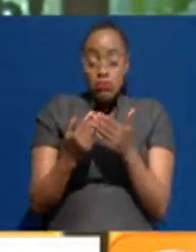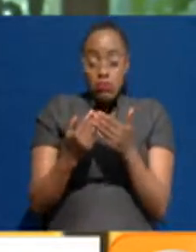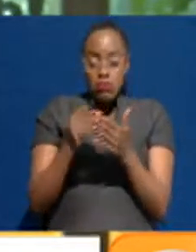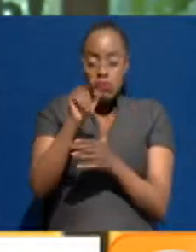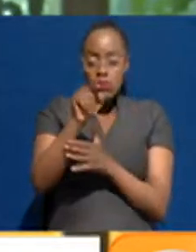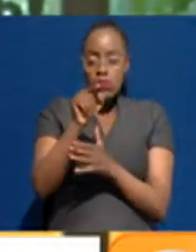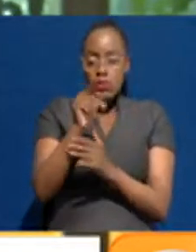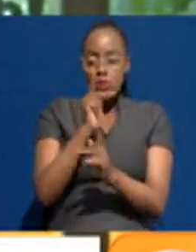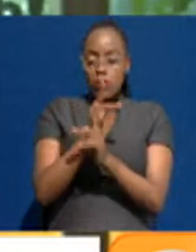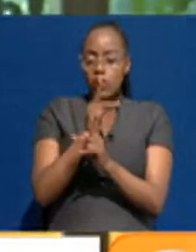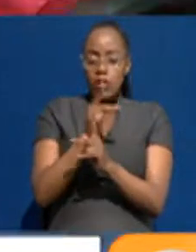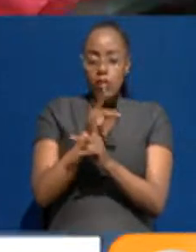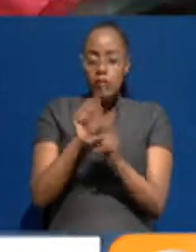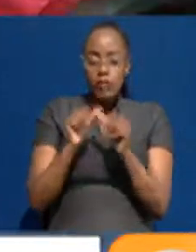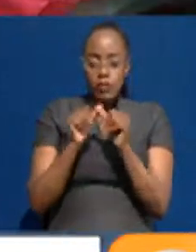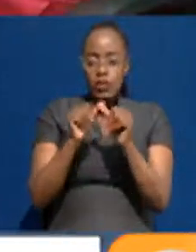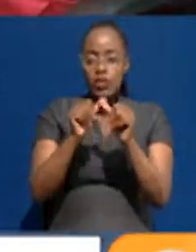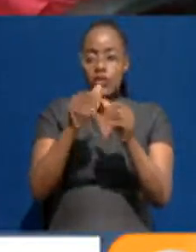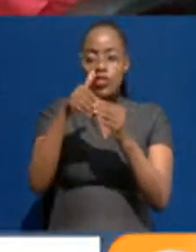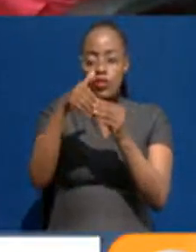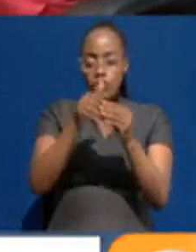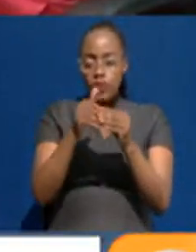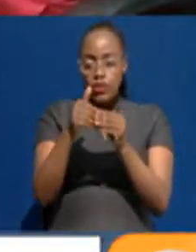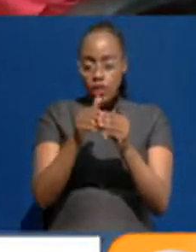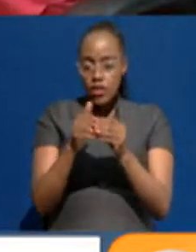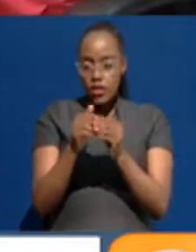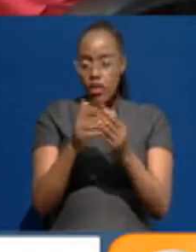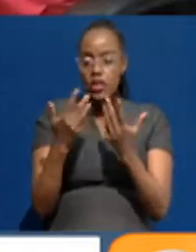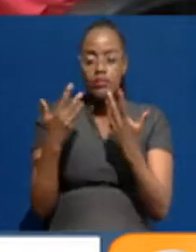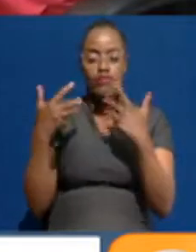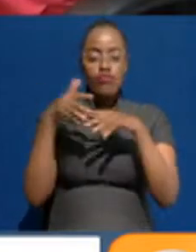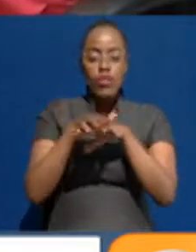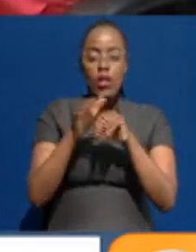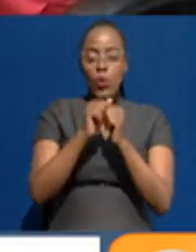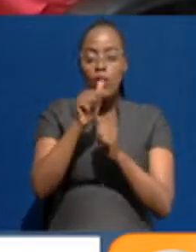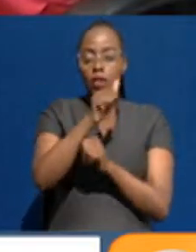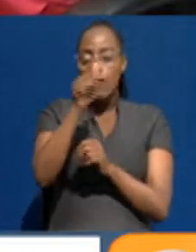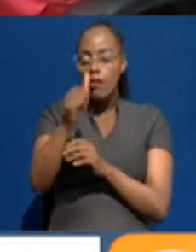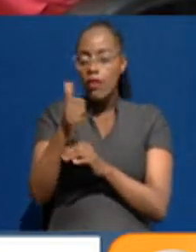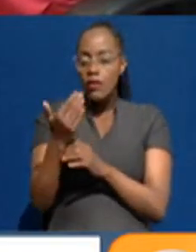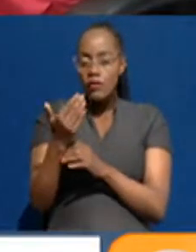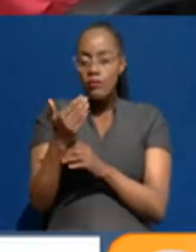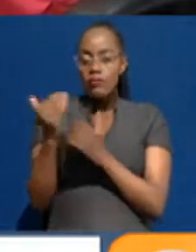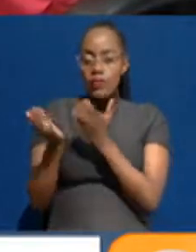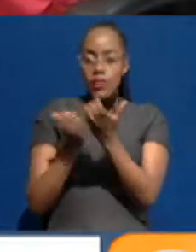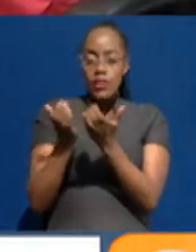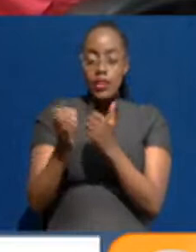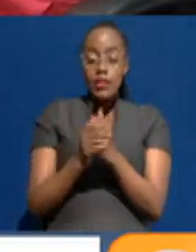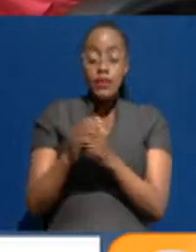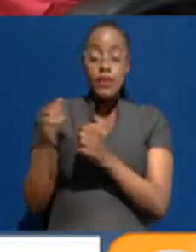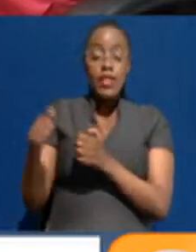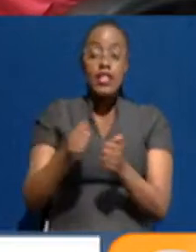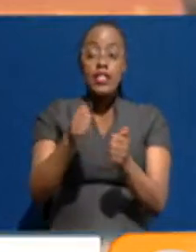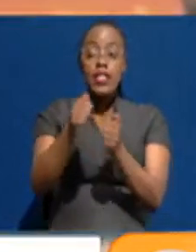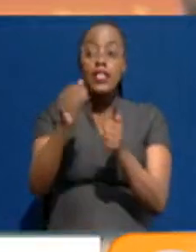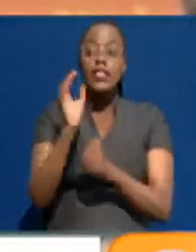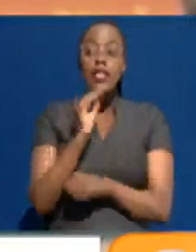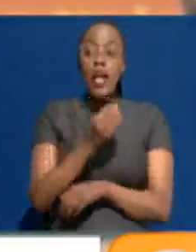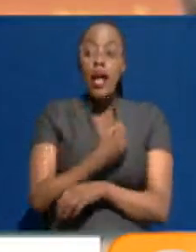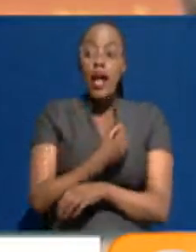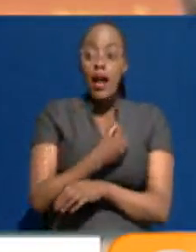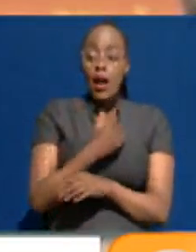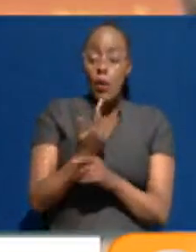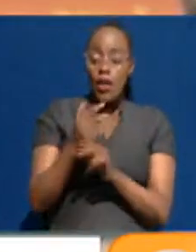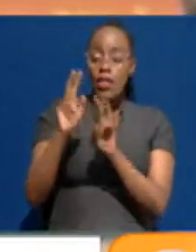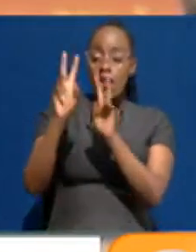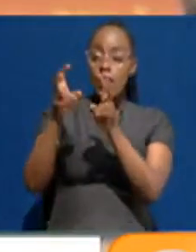how do you keep a team that's flexible and agile to respond to this? Our strategy is built around